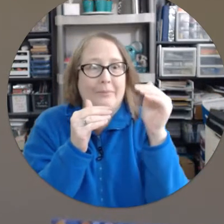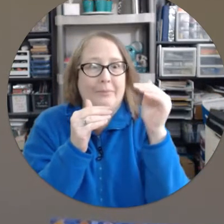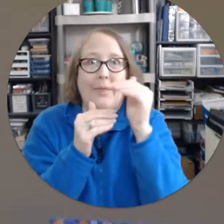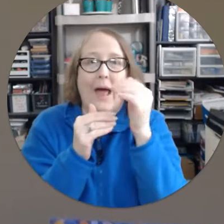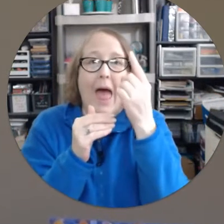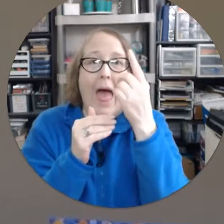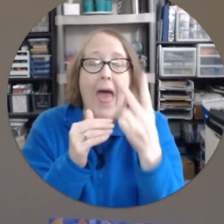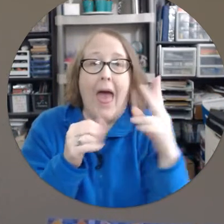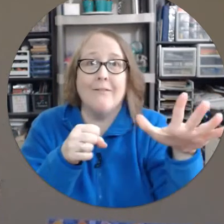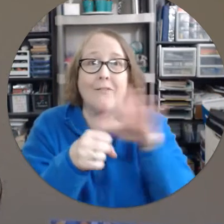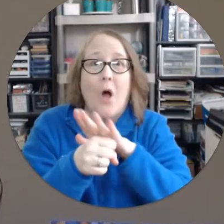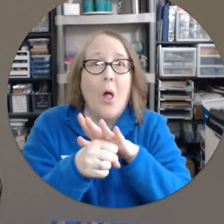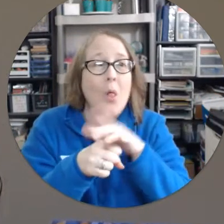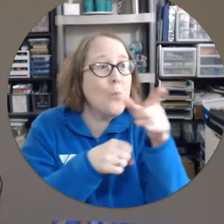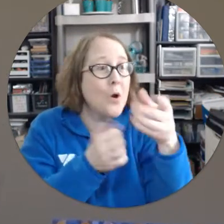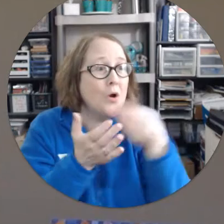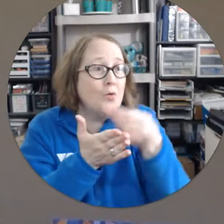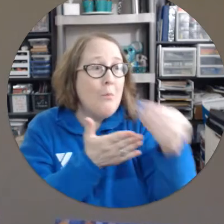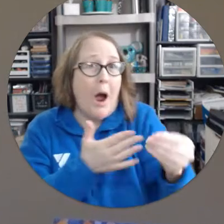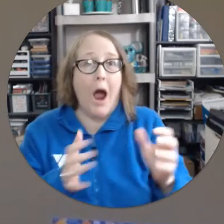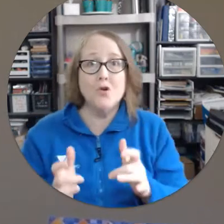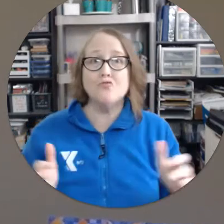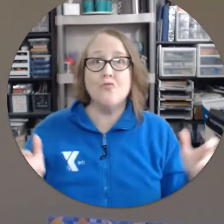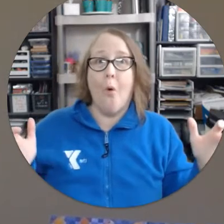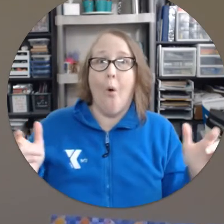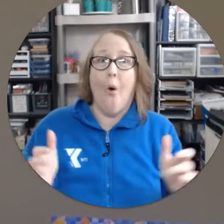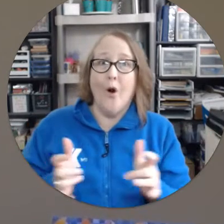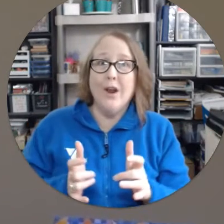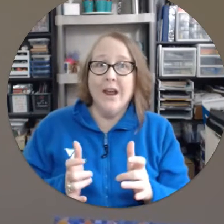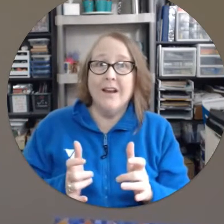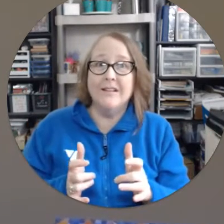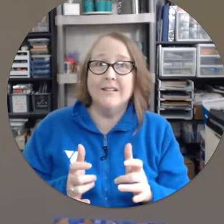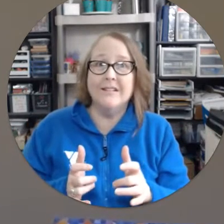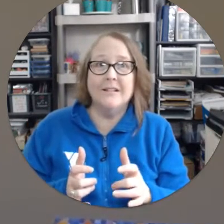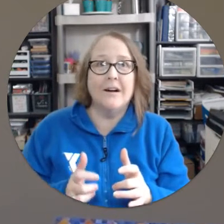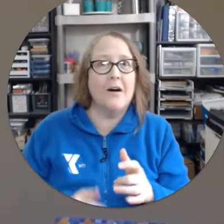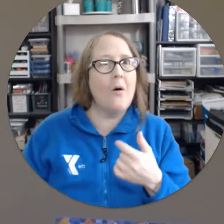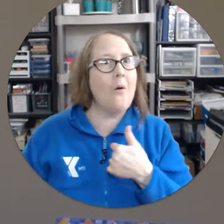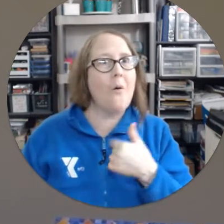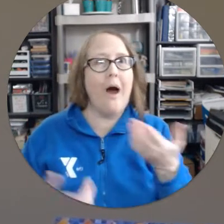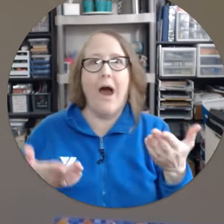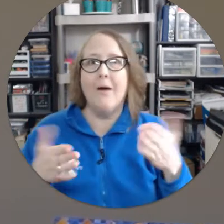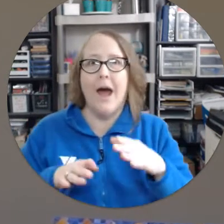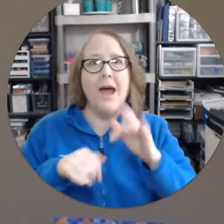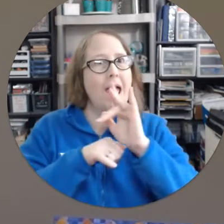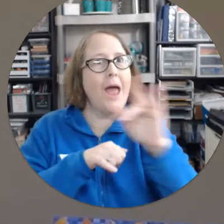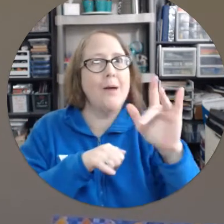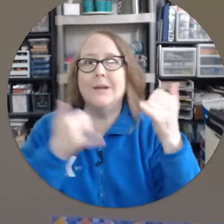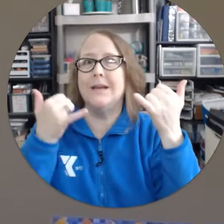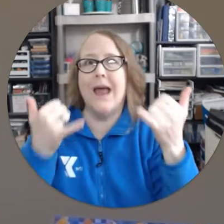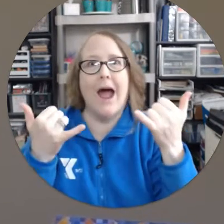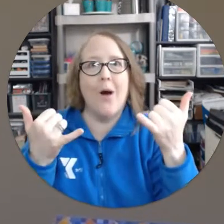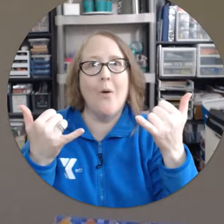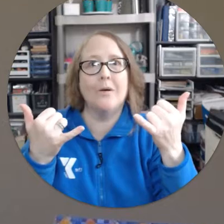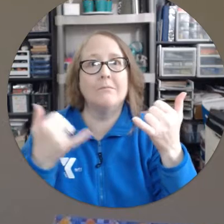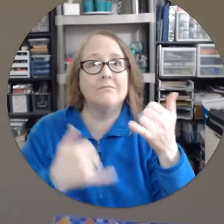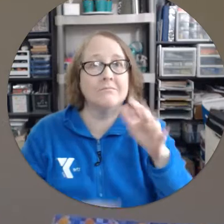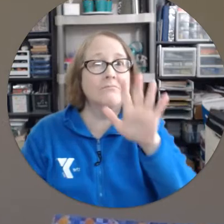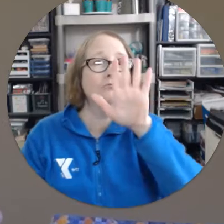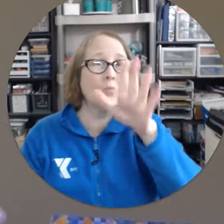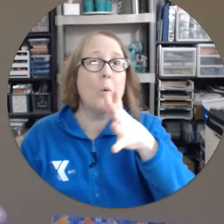got your accordion? Jenny said. I bet it's empty now because your mother has